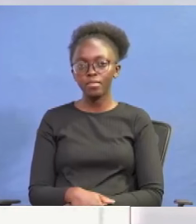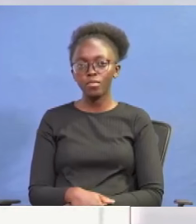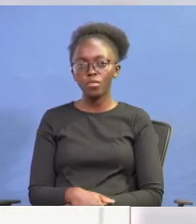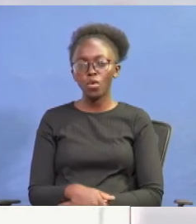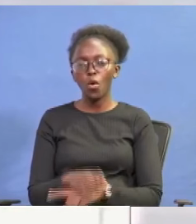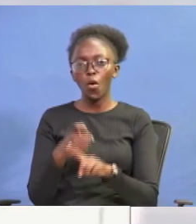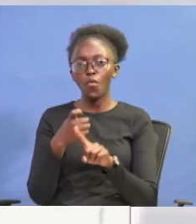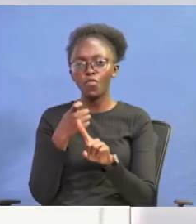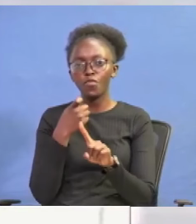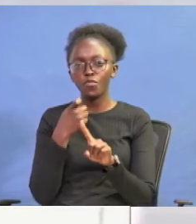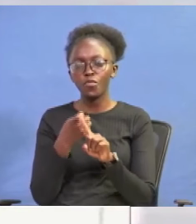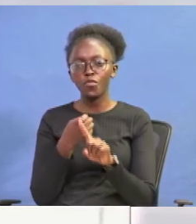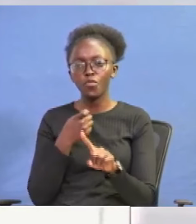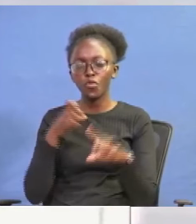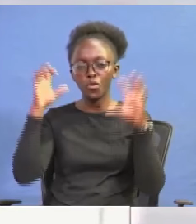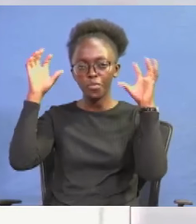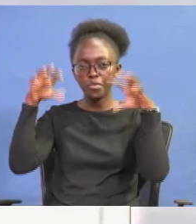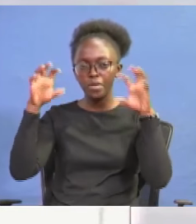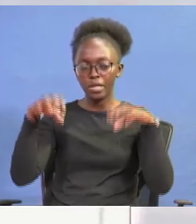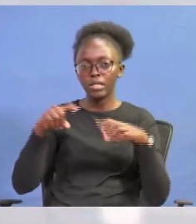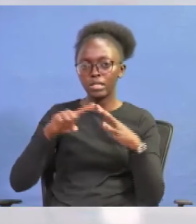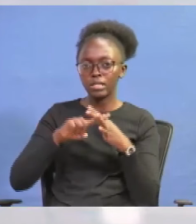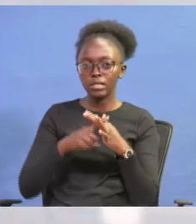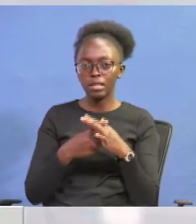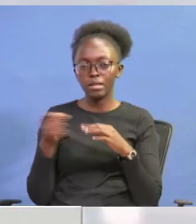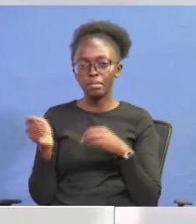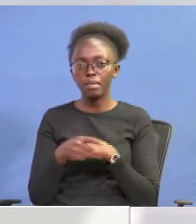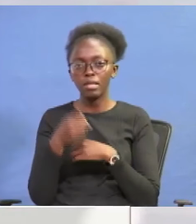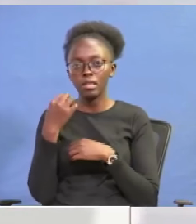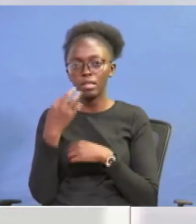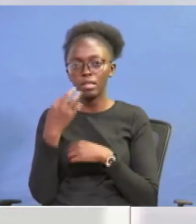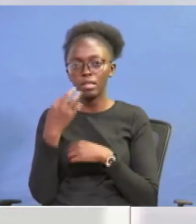Since the onset of March May rains, Kenya Red Cross now says that 16 counties,